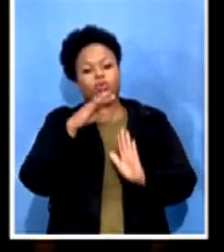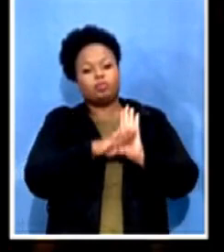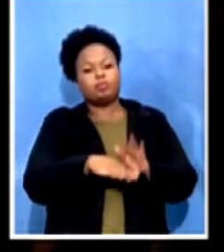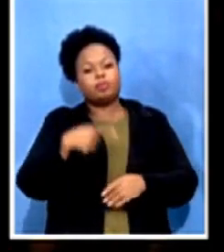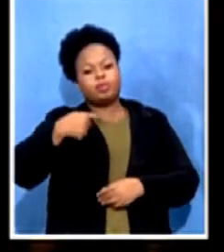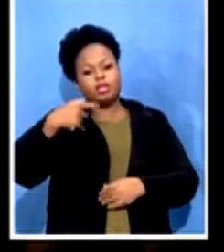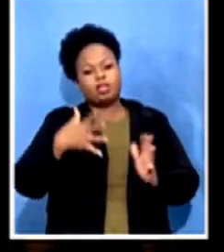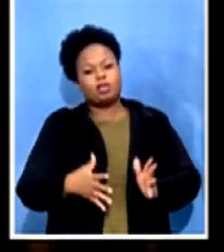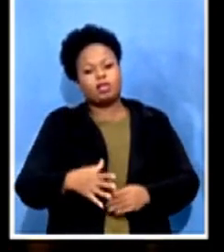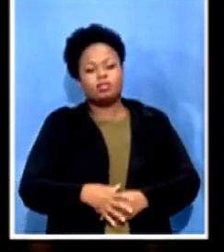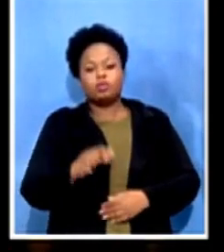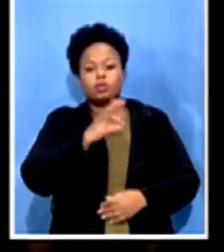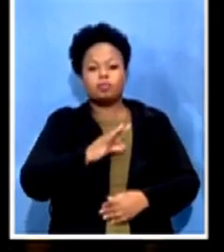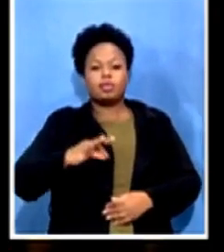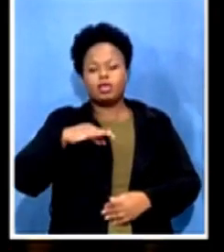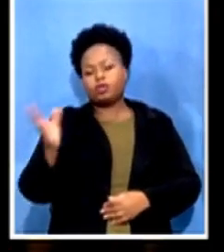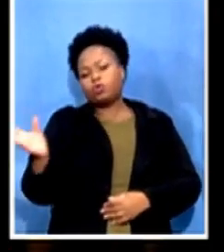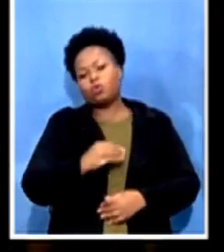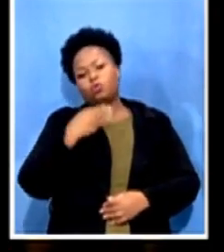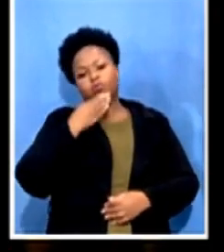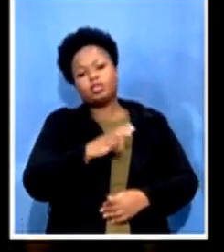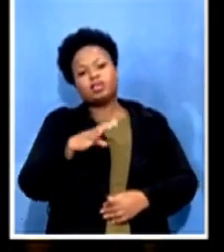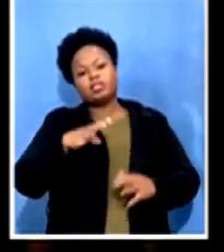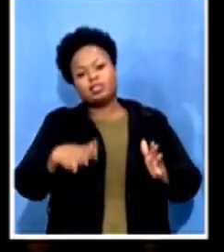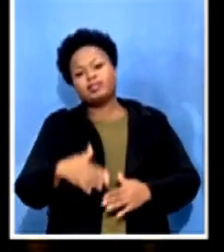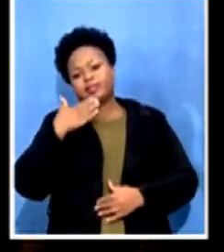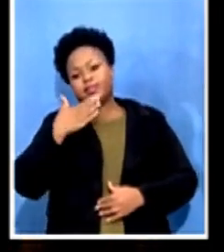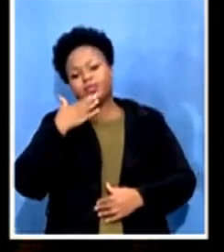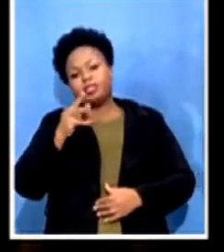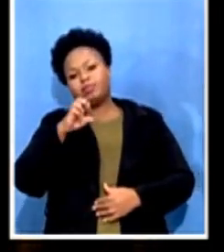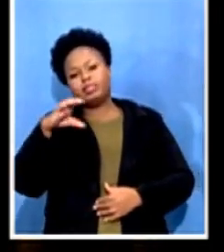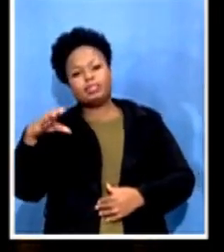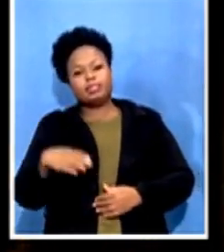speakers and councillors and NMCs and MEC and officials. Thank you very much.